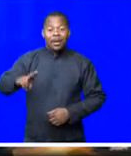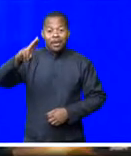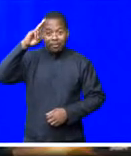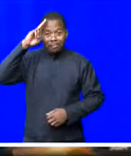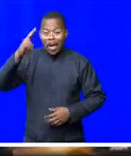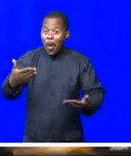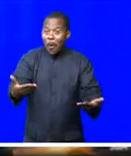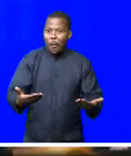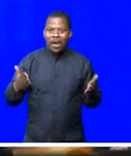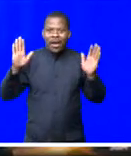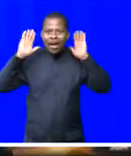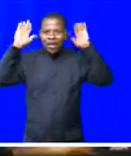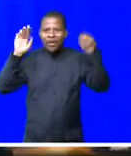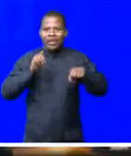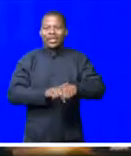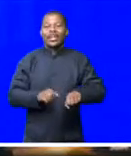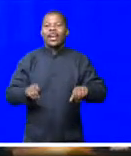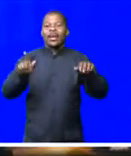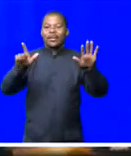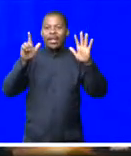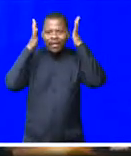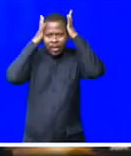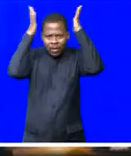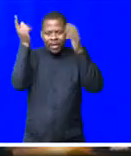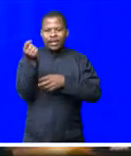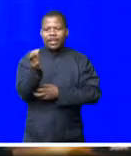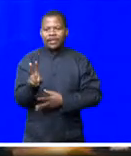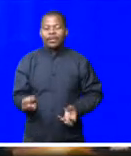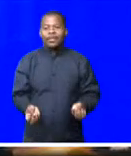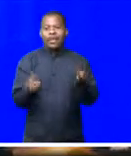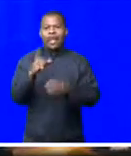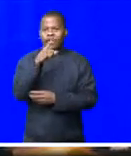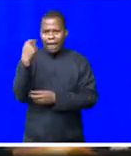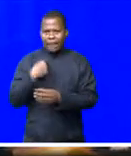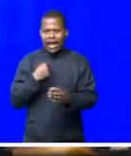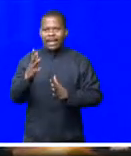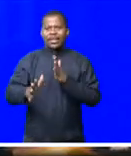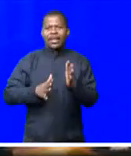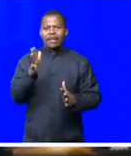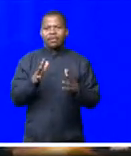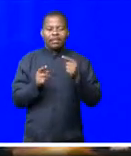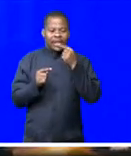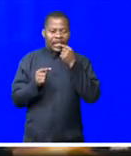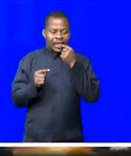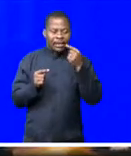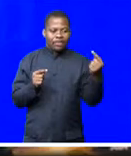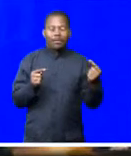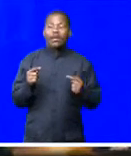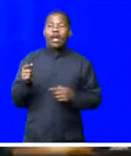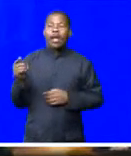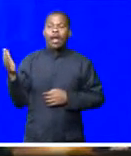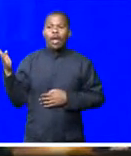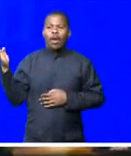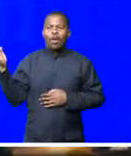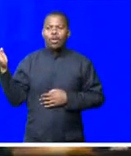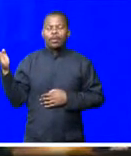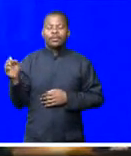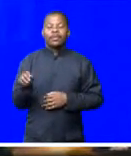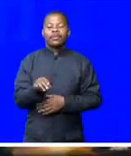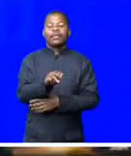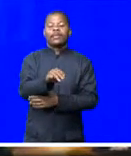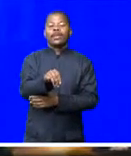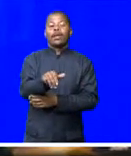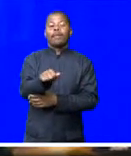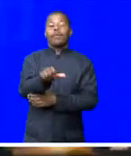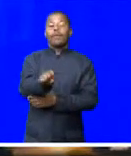Kuhlile masahlamahle ngelesihlanu kwabo kuhleke kuhlangana lapha ke Eswatini TV sihlanganiswa ngito Tindzaba takusihlwa leto tifulake ngilinde kwehla kwamasuku